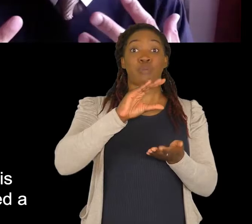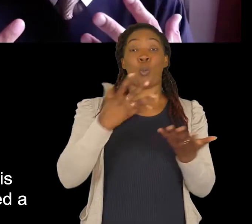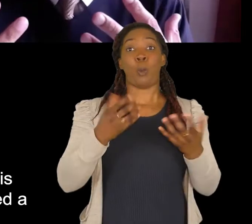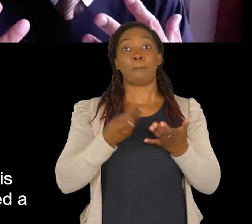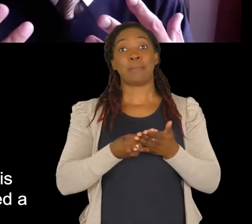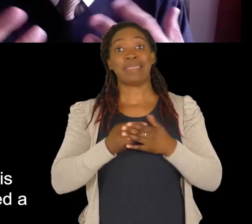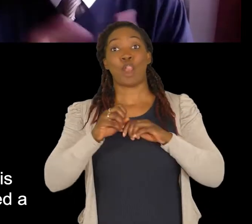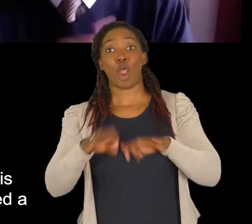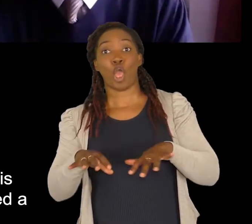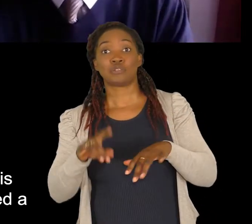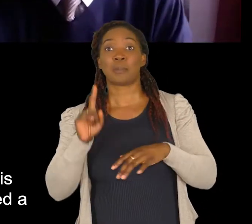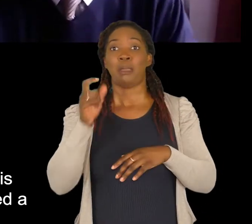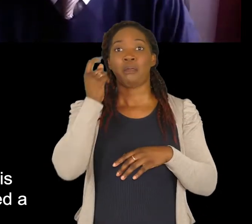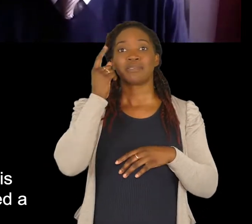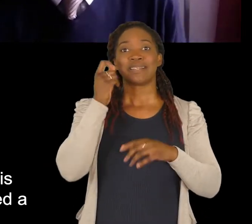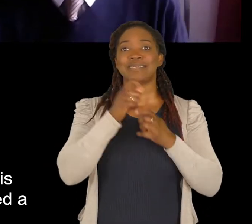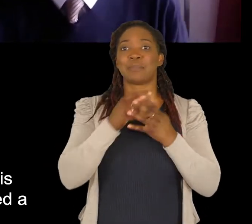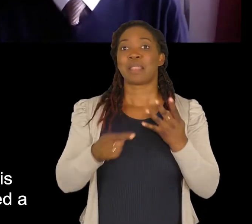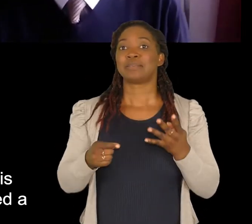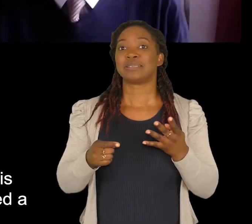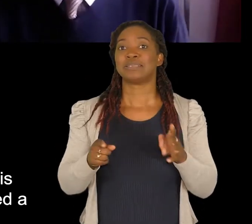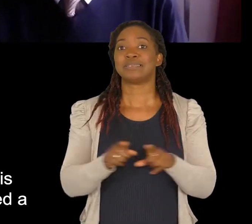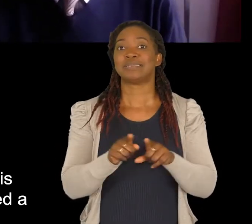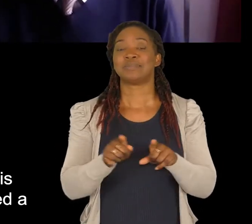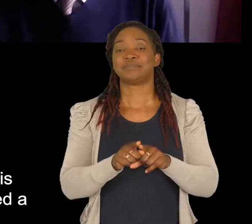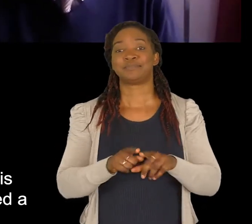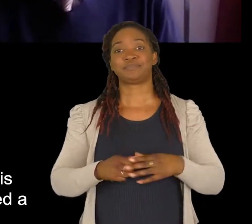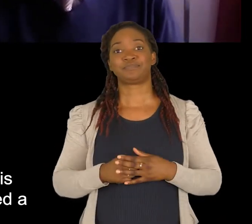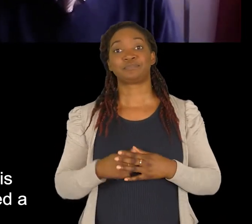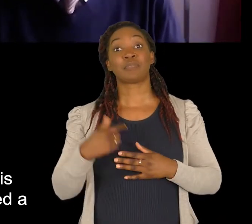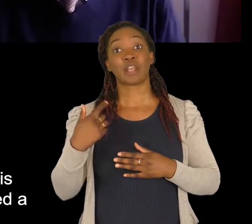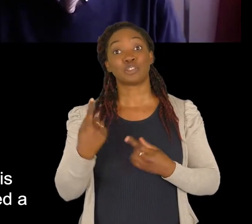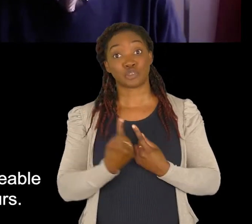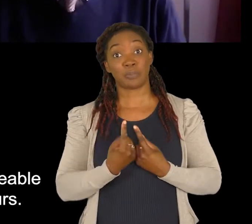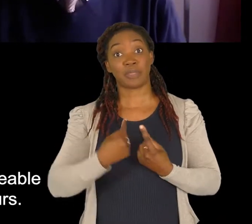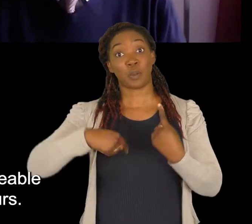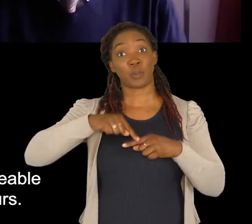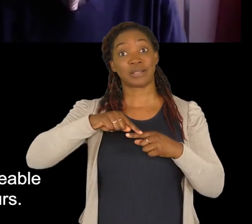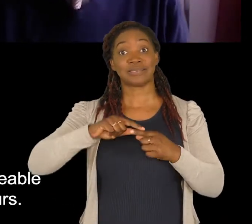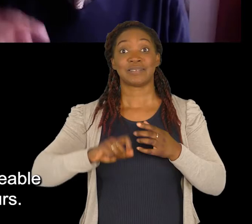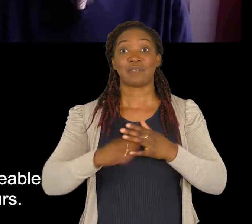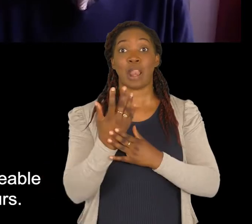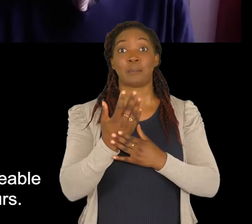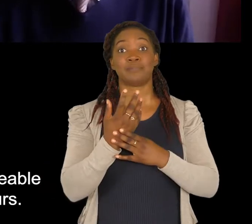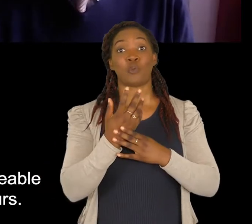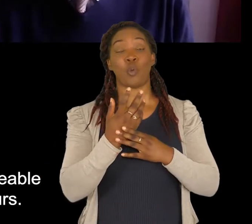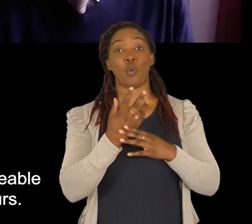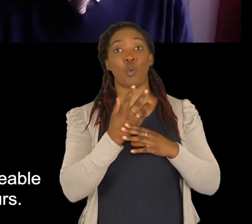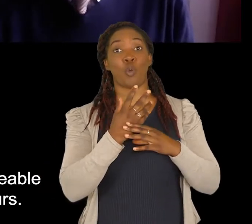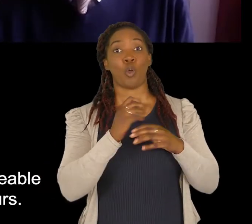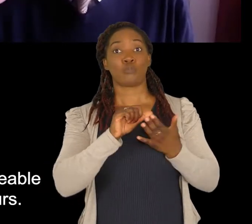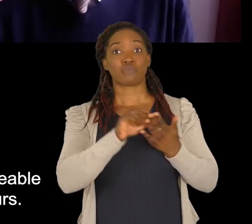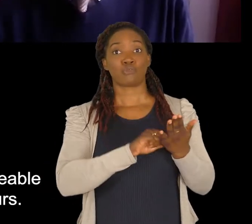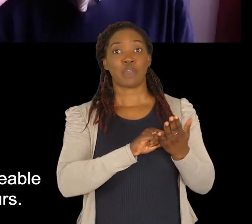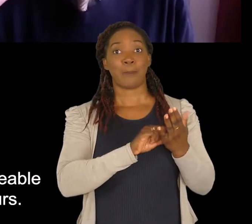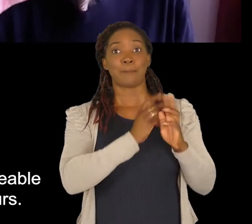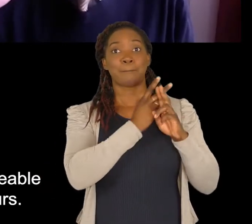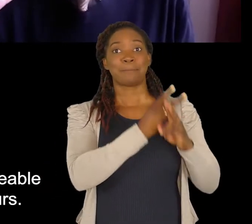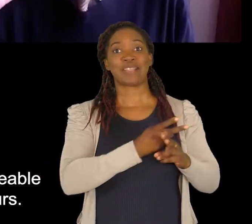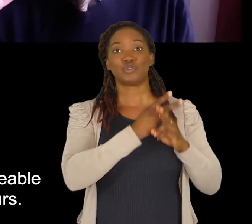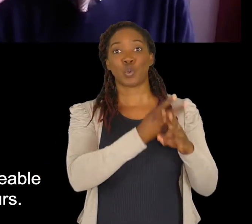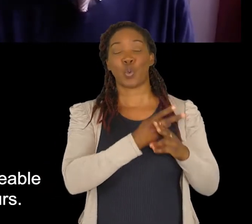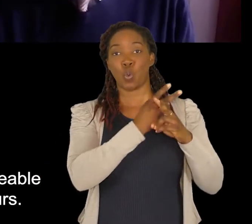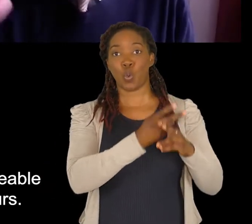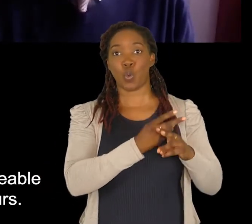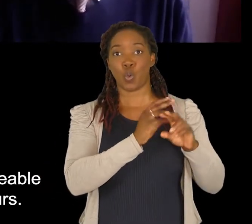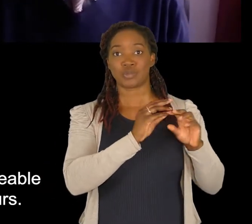understands disability as well. And that's where I'm proud to say something that we've developed is a program for mentors to actually really become knowledgeable about